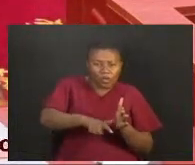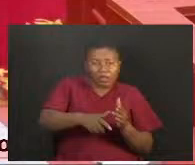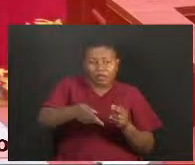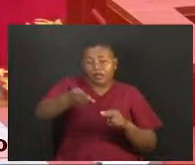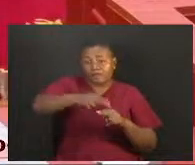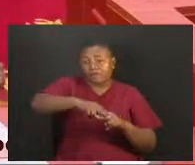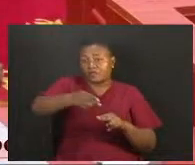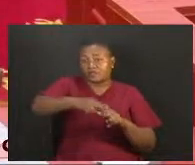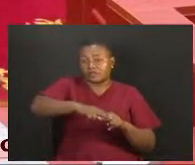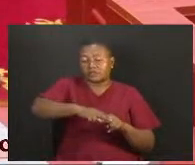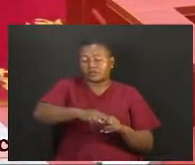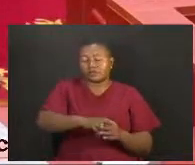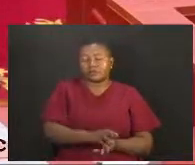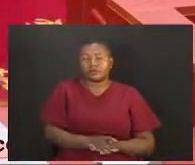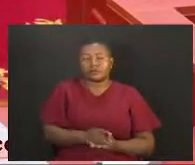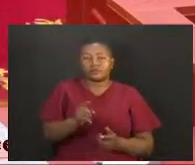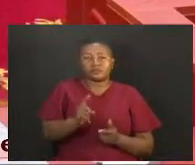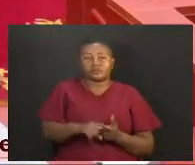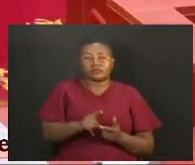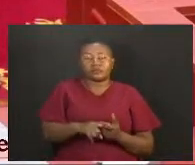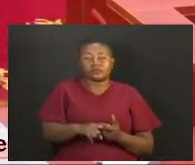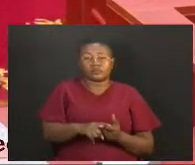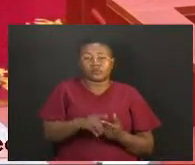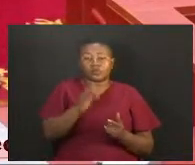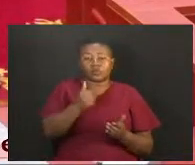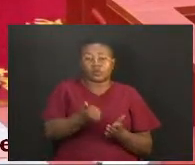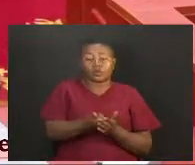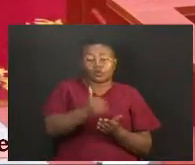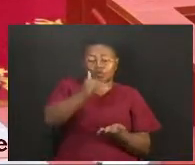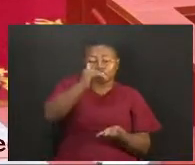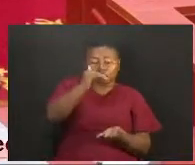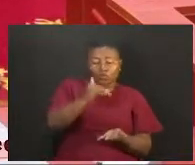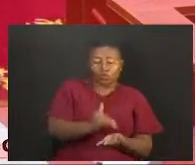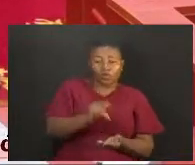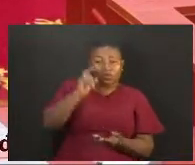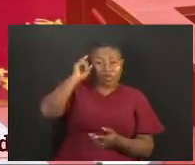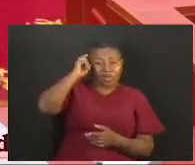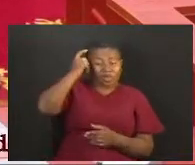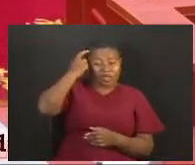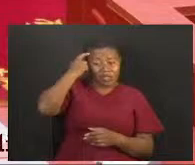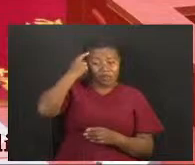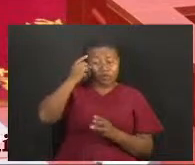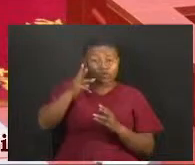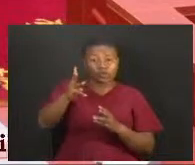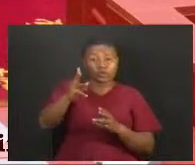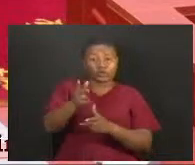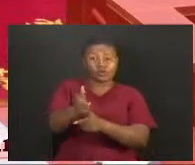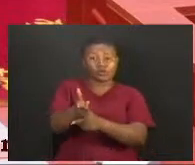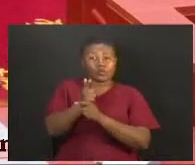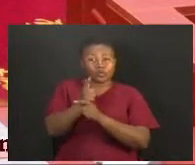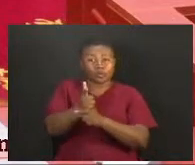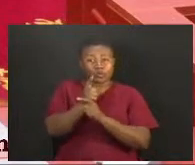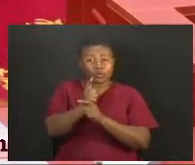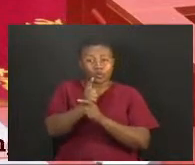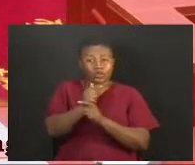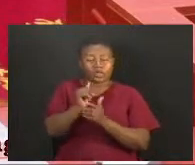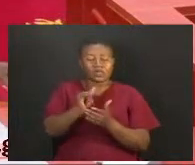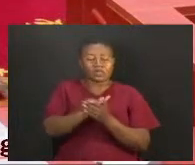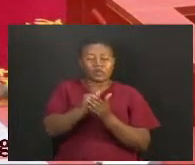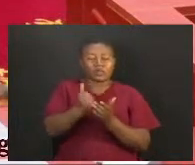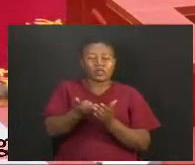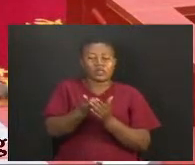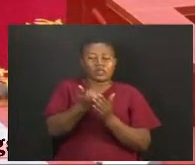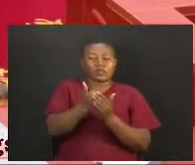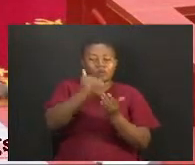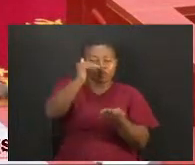cedi. Secondly, it will lessen government reliance on borrowing, which in turn will reduce the crowding out of private